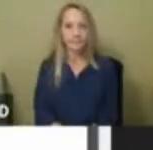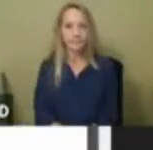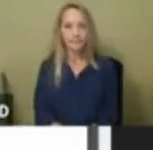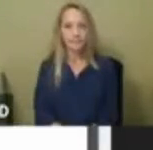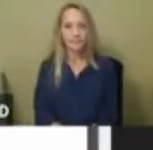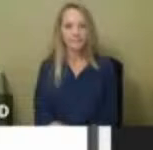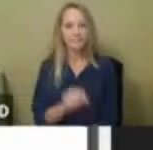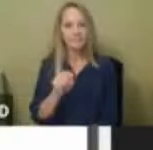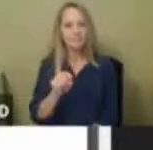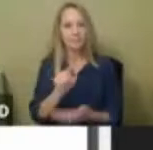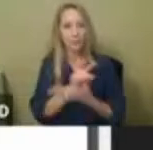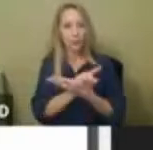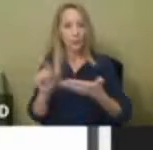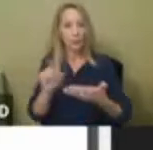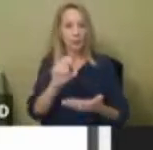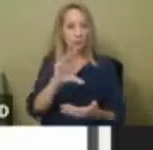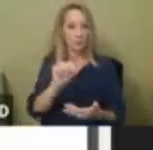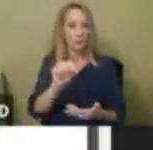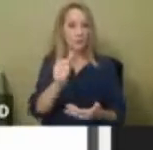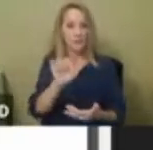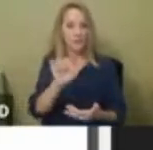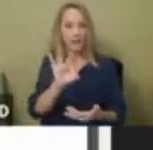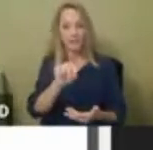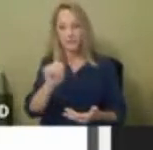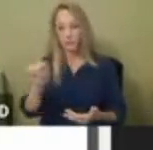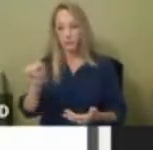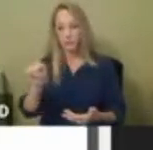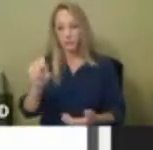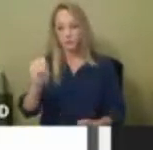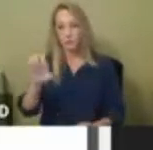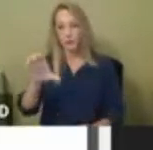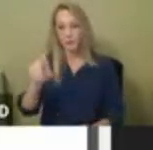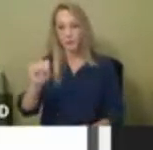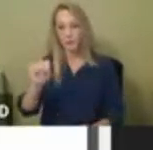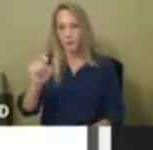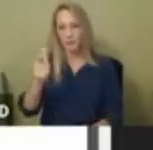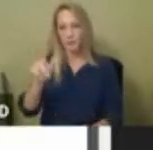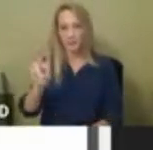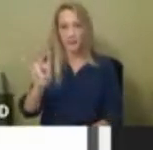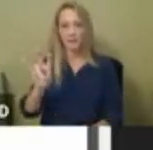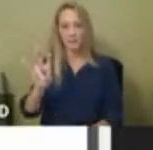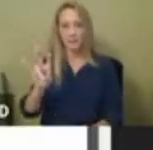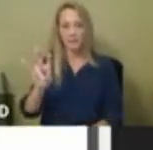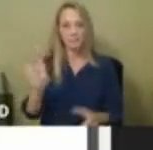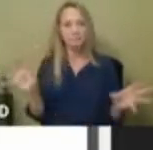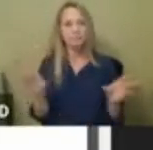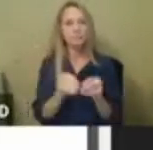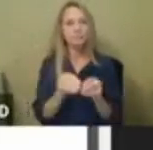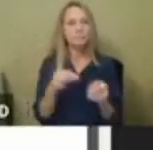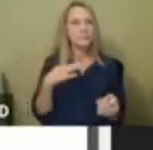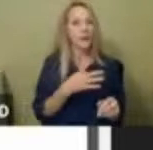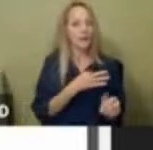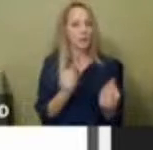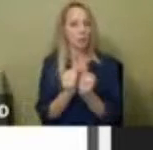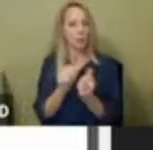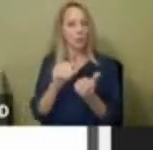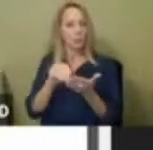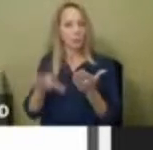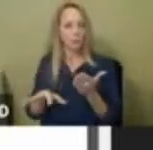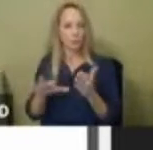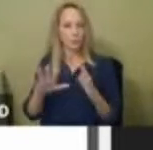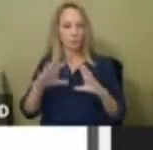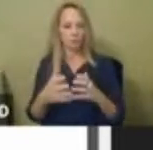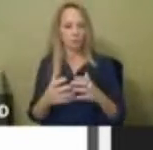This is for the week of October the 19th through October the 27th for the number of staff and students in isolation or